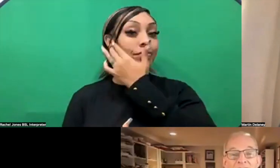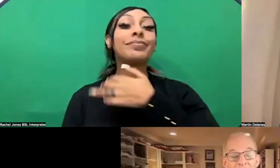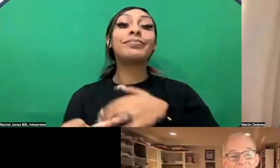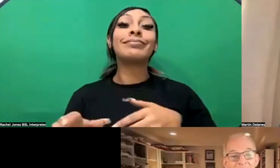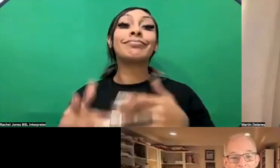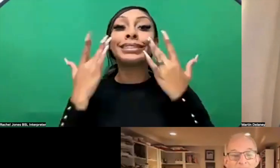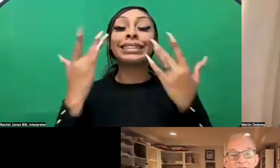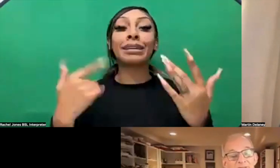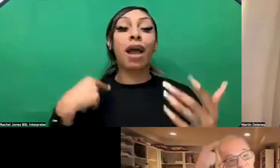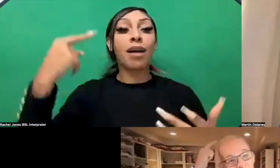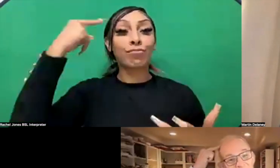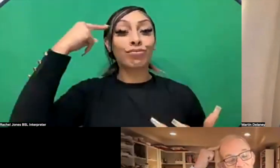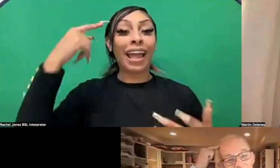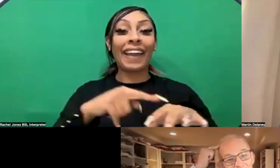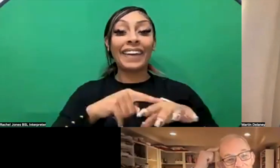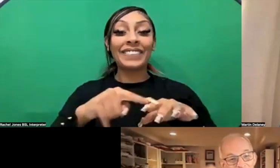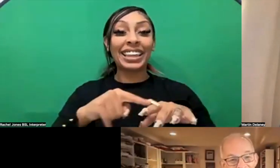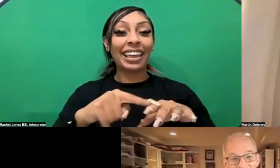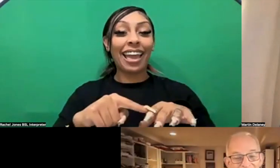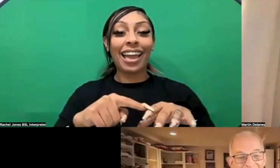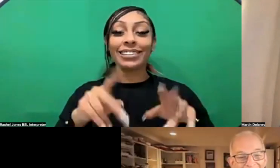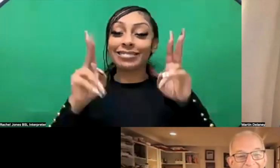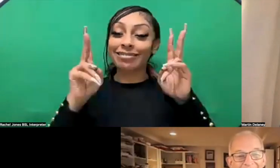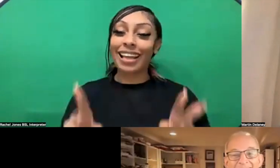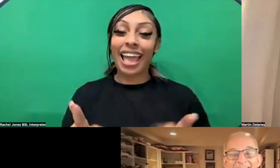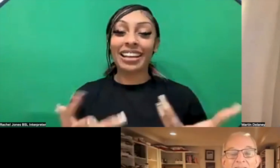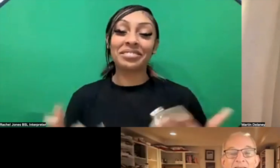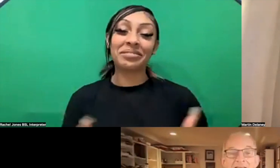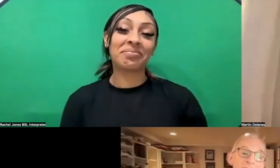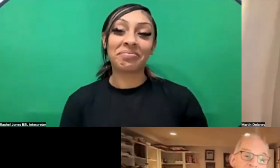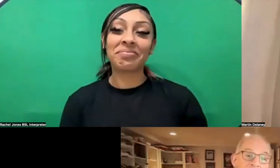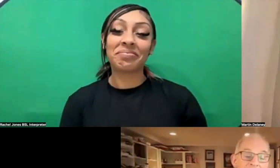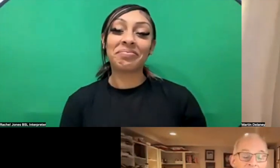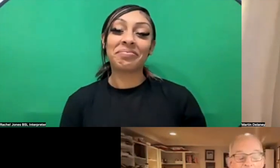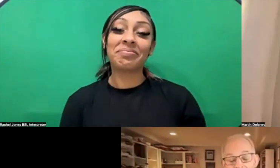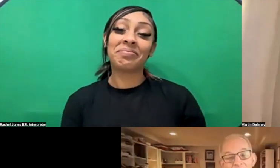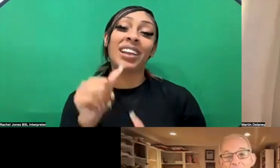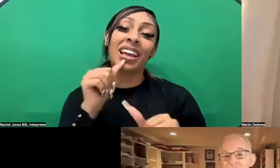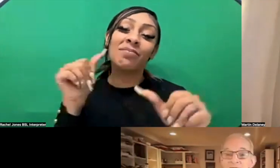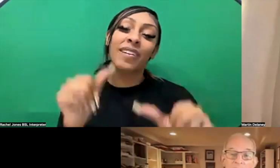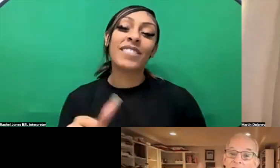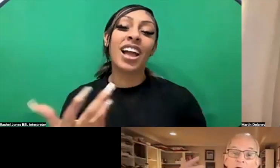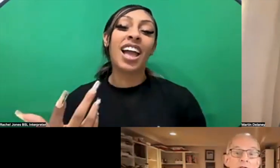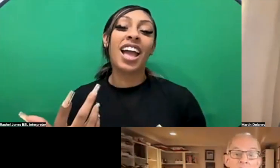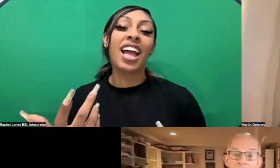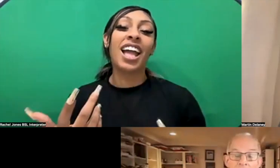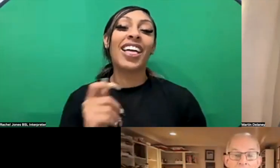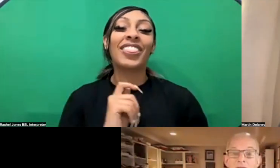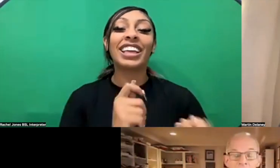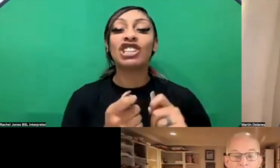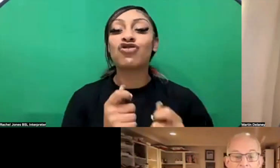dead, and my fingers just obey what the big brain is saying. That's interesting. And I prefer the instrument because it allows me to make all the